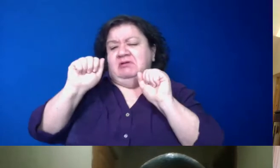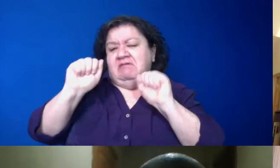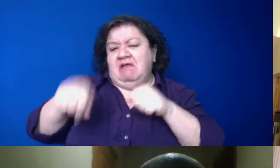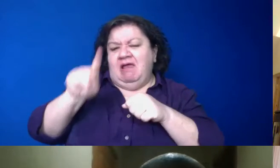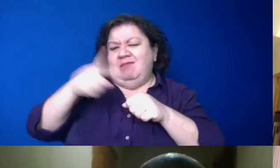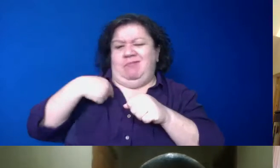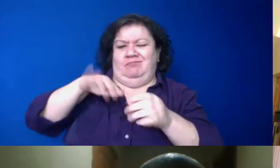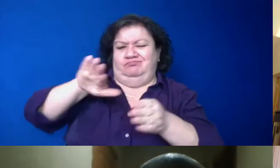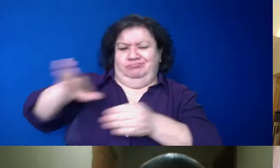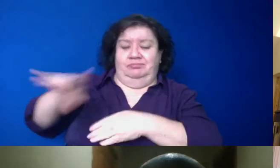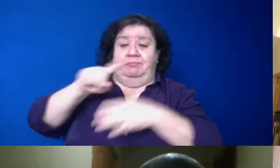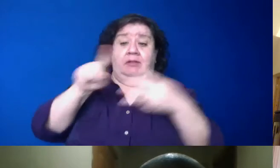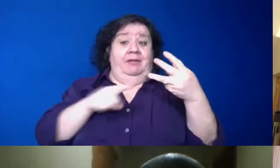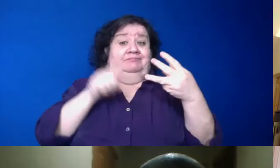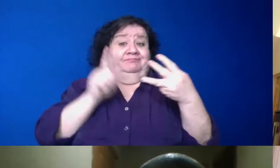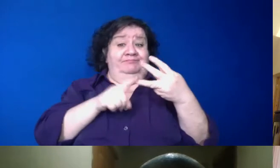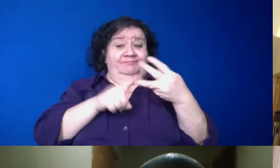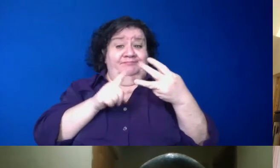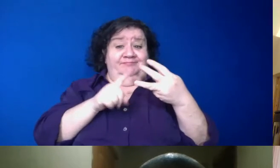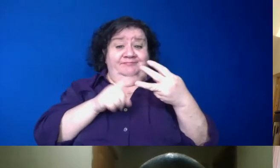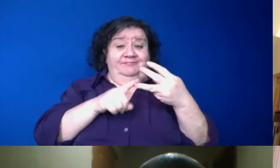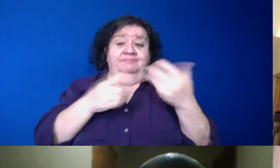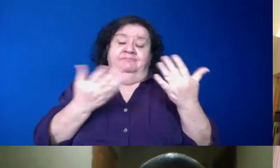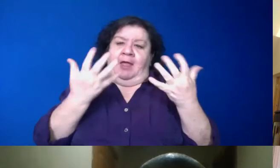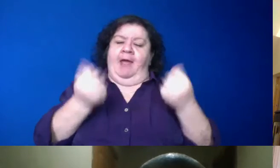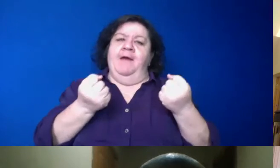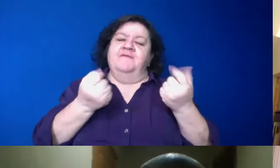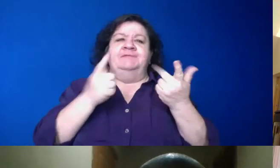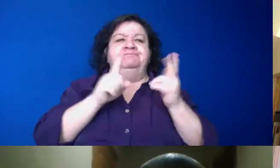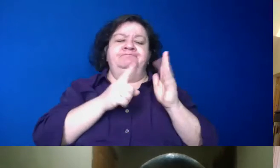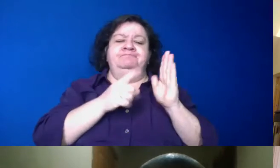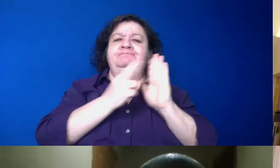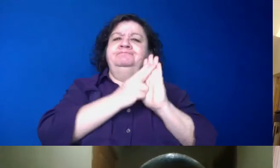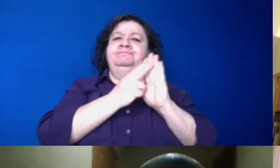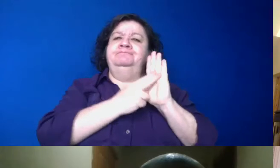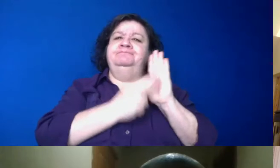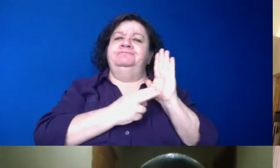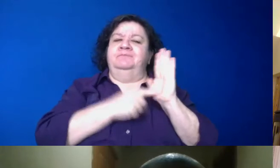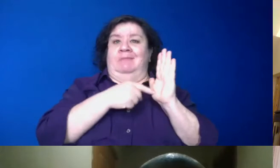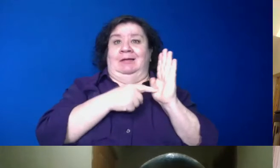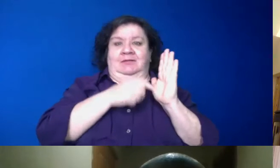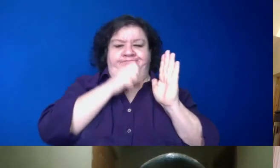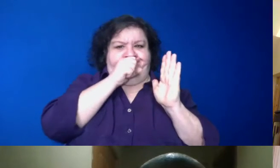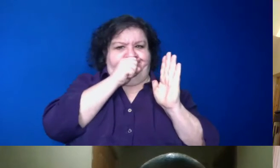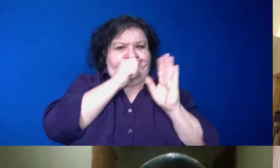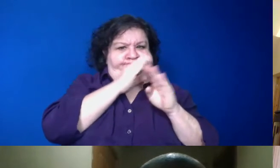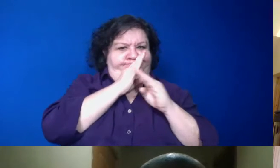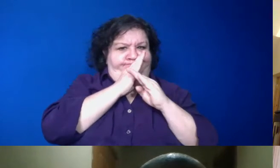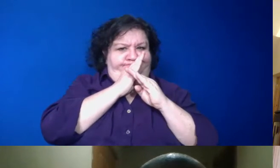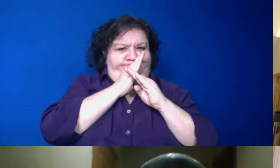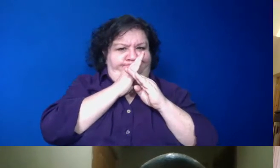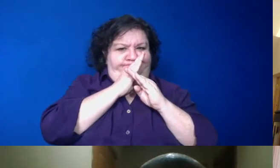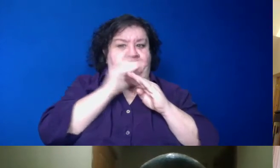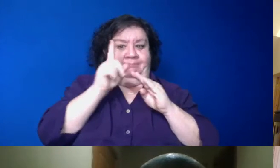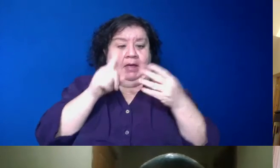in already from all parts of the world. So maybe I'll just focus on the thematic work going forward. And the